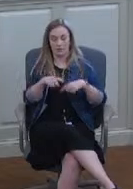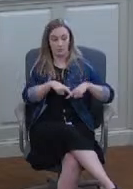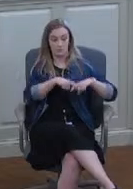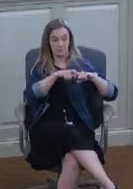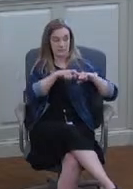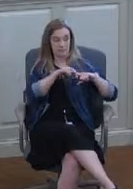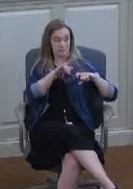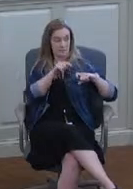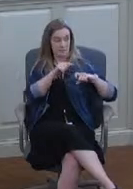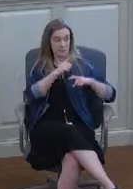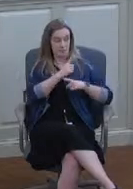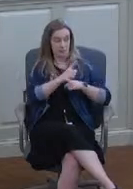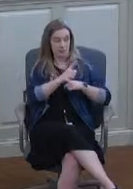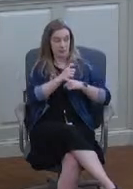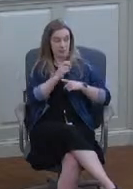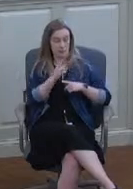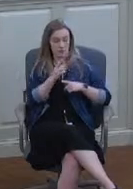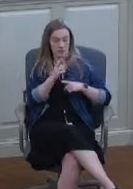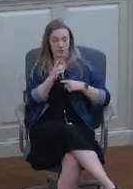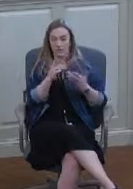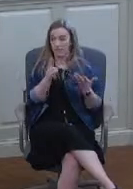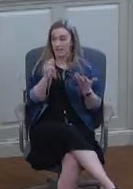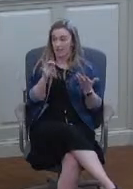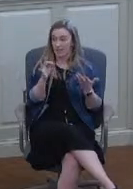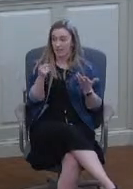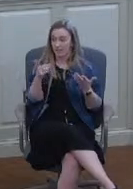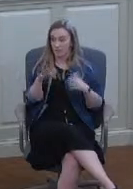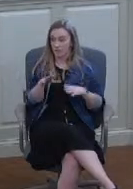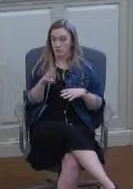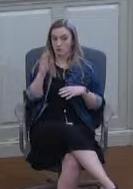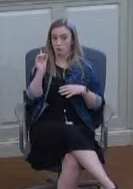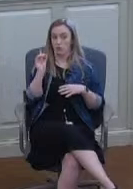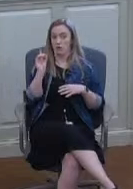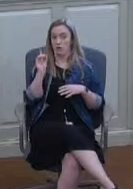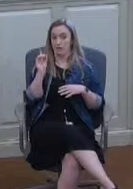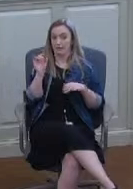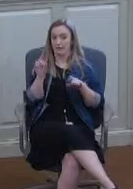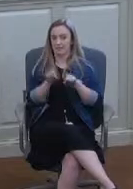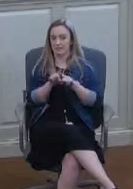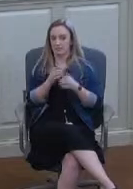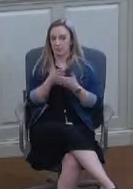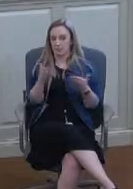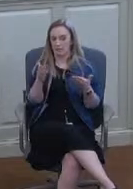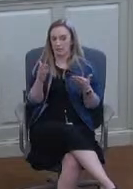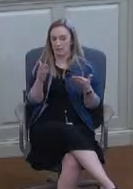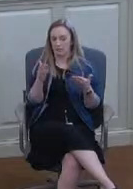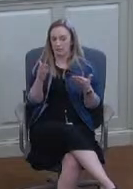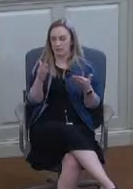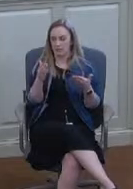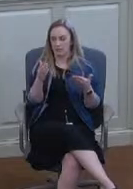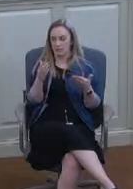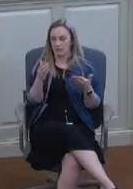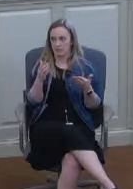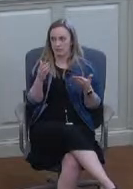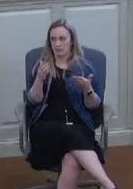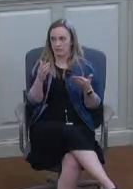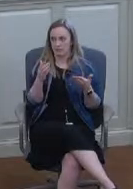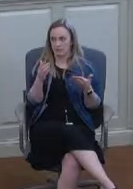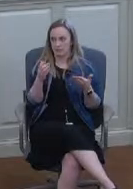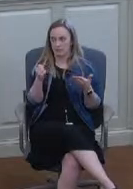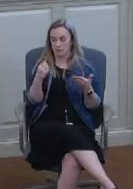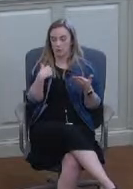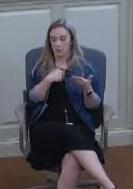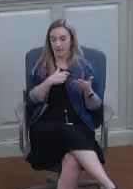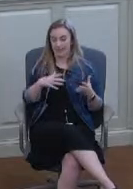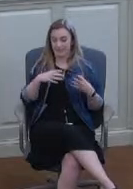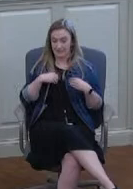correct? Or, Well, if it's withdrawn, it's the same thing, yeah, yeah. yeah, it's the same. So we